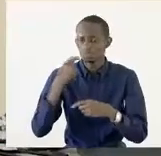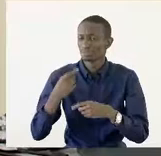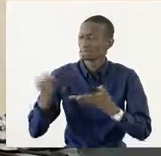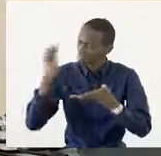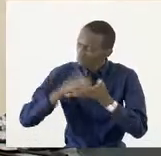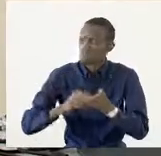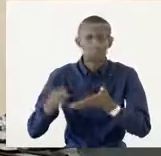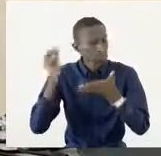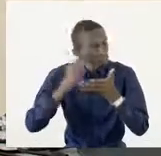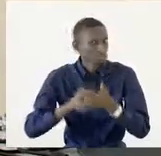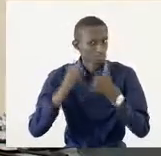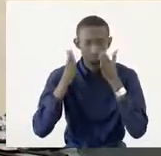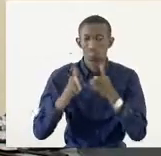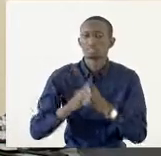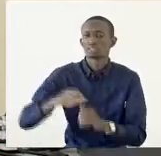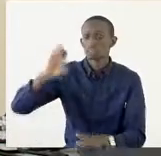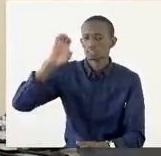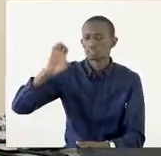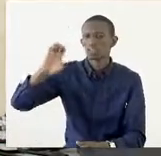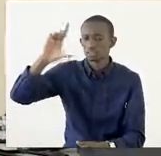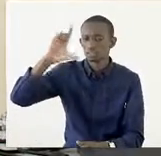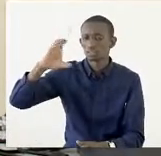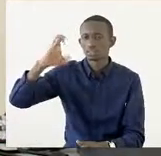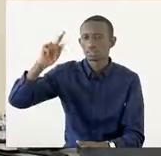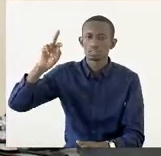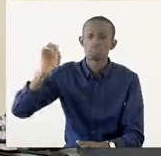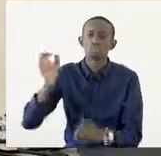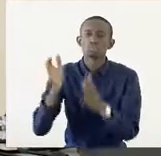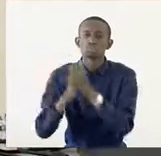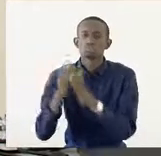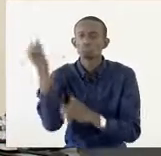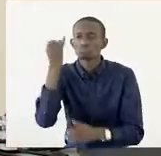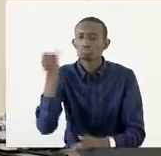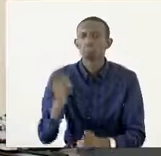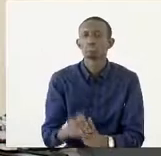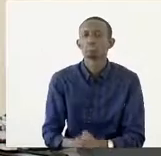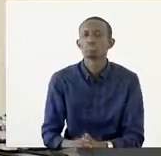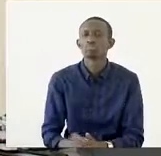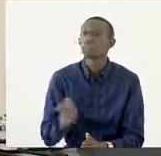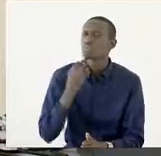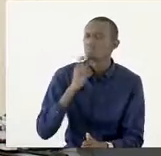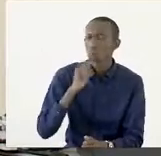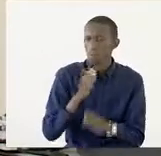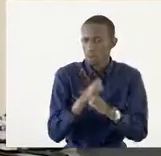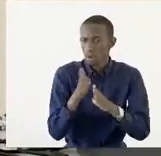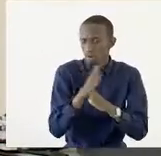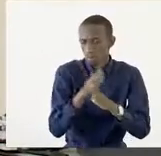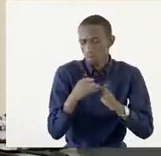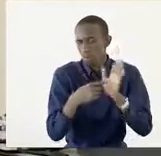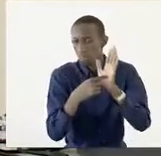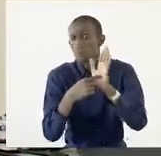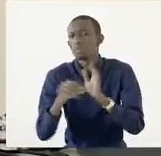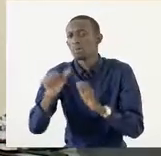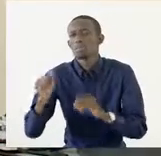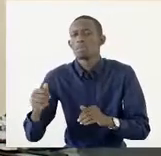this, electron withdrawing groups, where they will have to orient other substituents